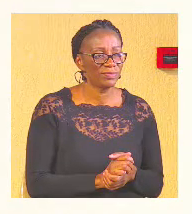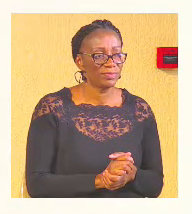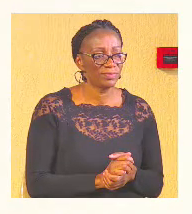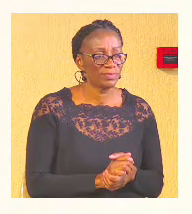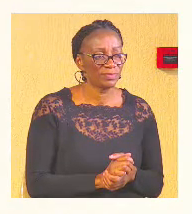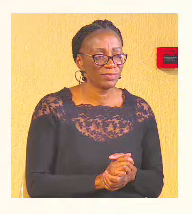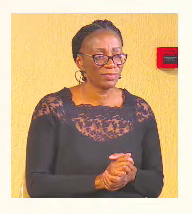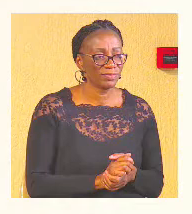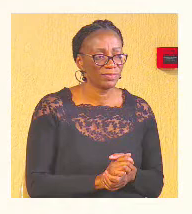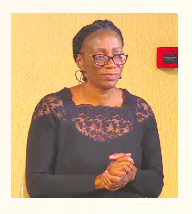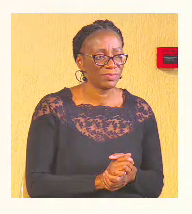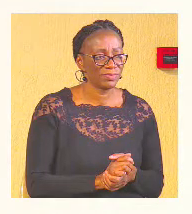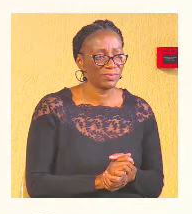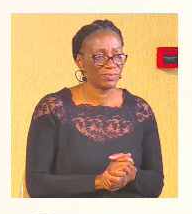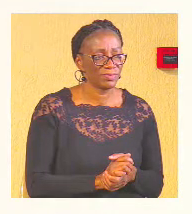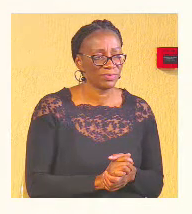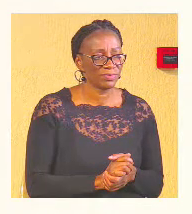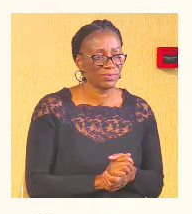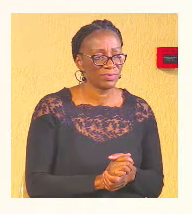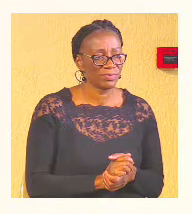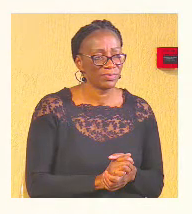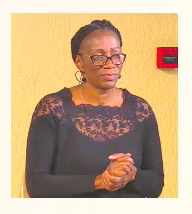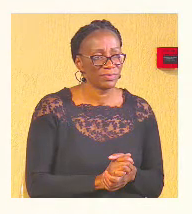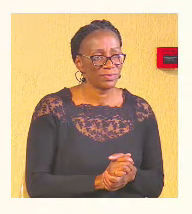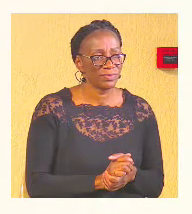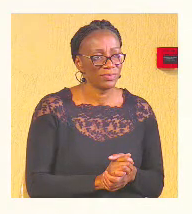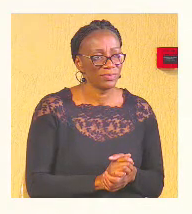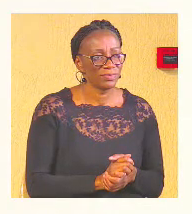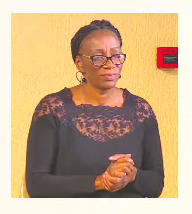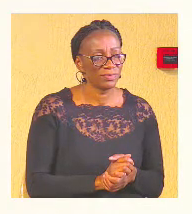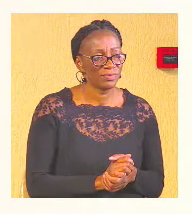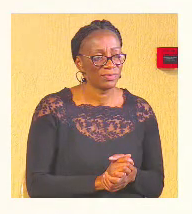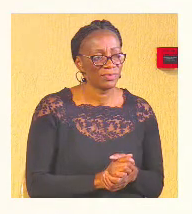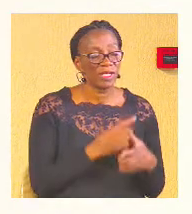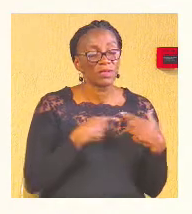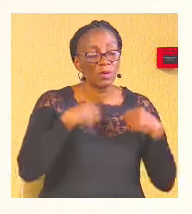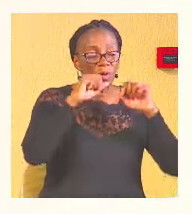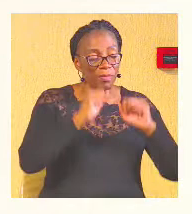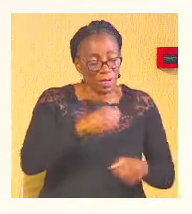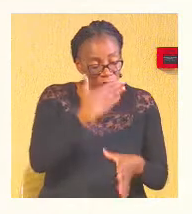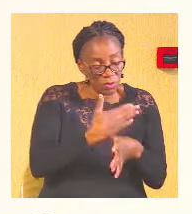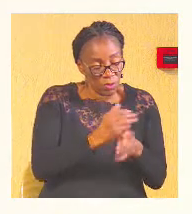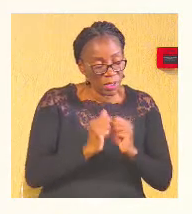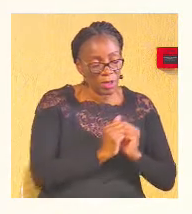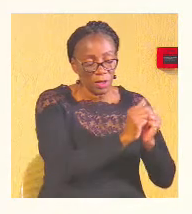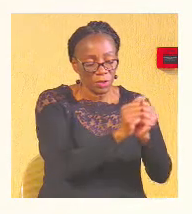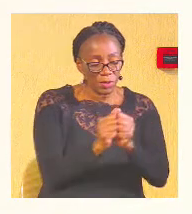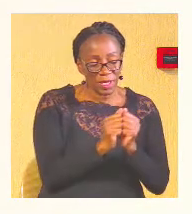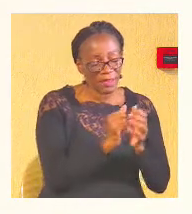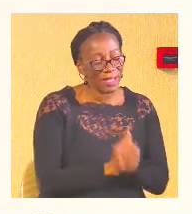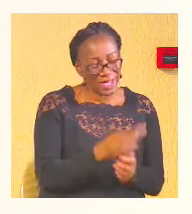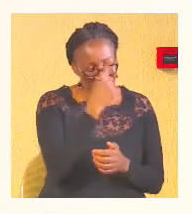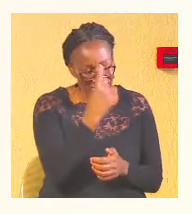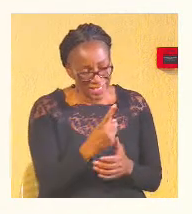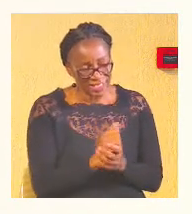people, for them to become depressed or whatever. So all these things must go hand in hand and they must work together, but it is important, of course,